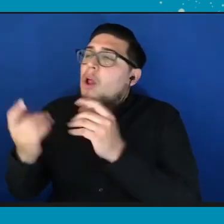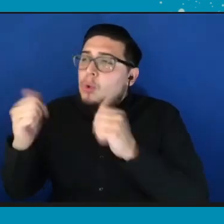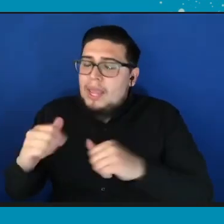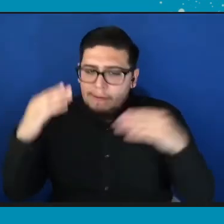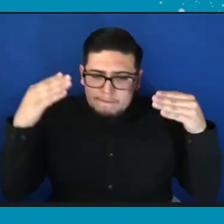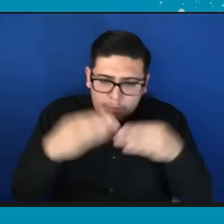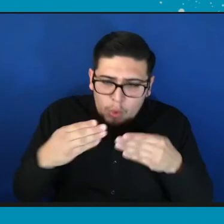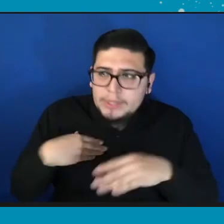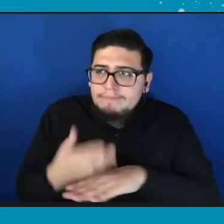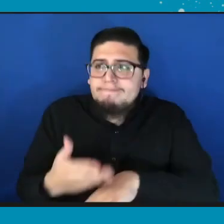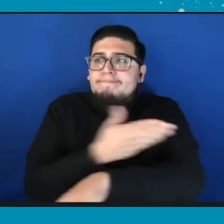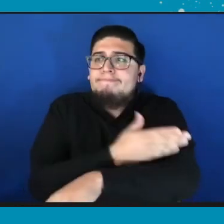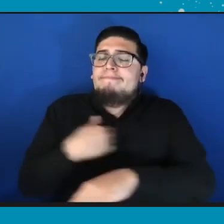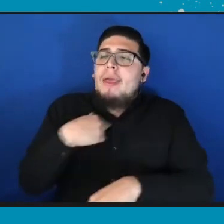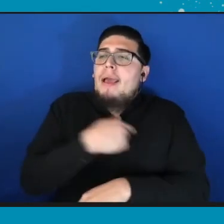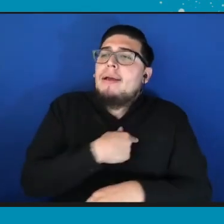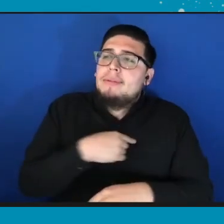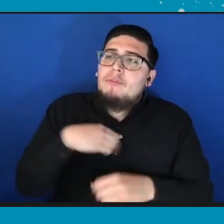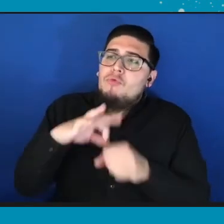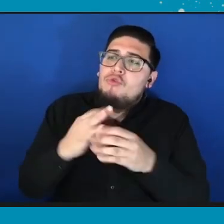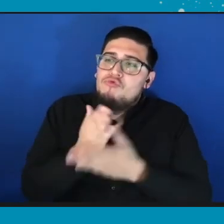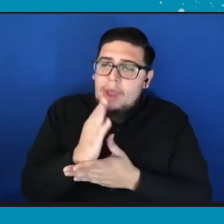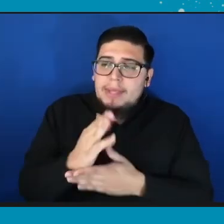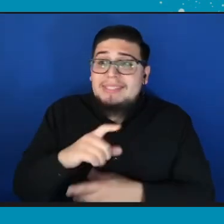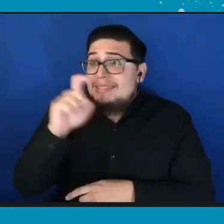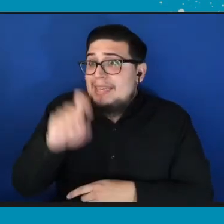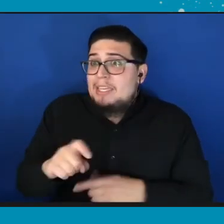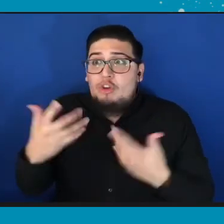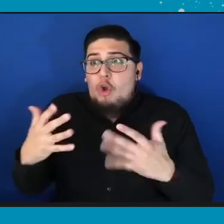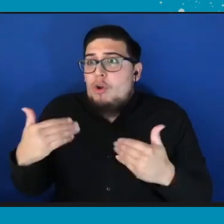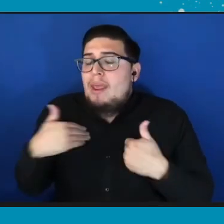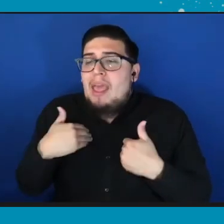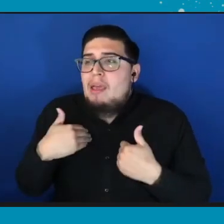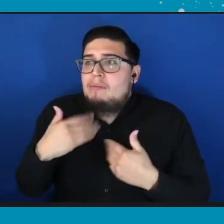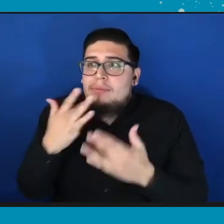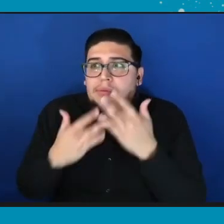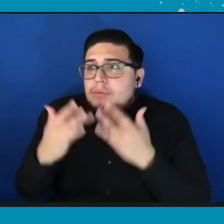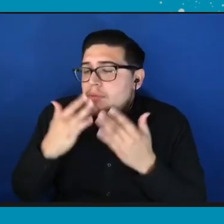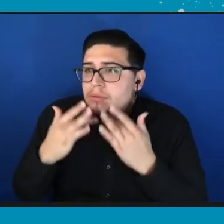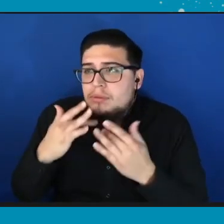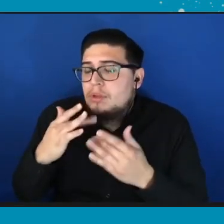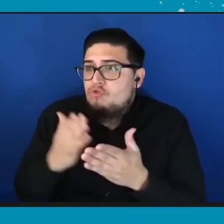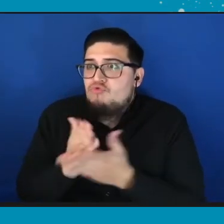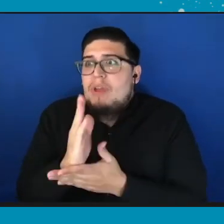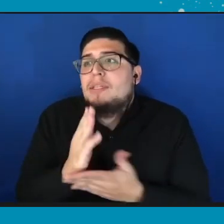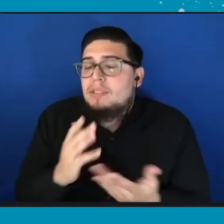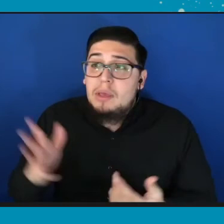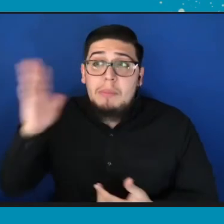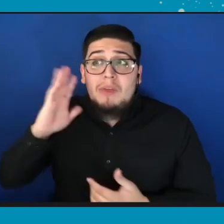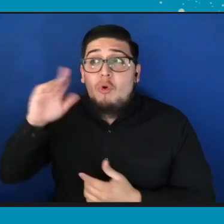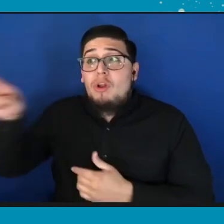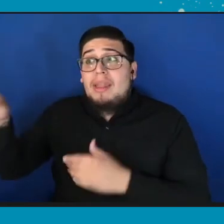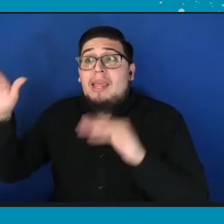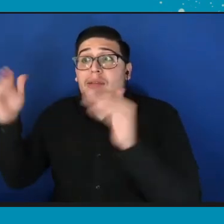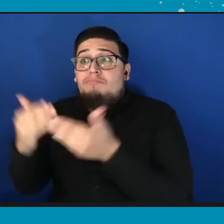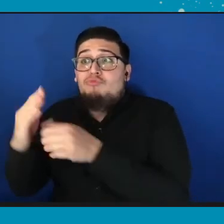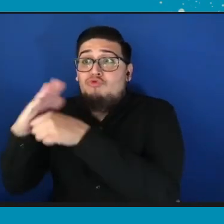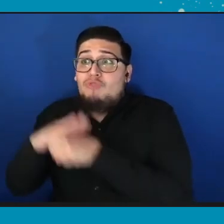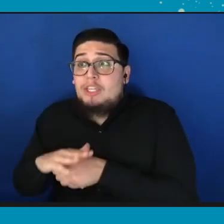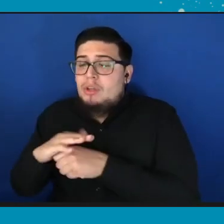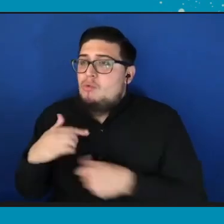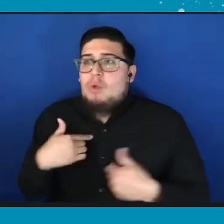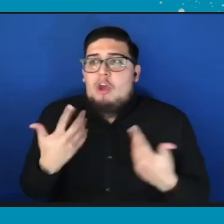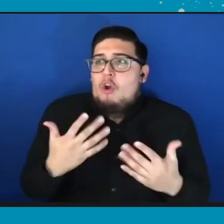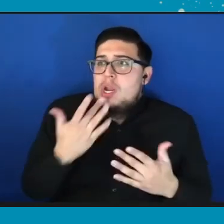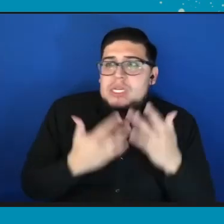voting rights that we have, which in Texas are already too few. Right? Before they introduced voter suppression laws, we already had one of the most difficult states